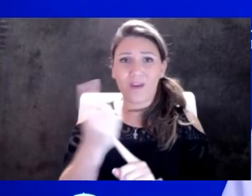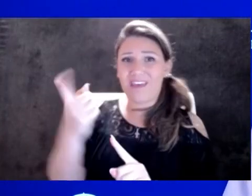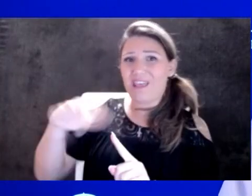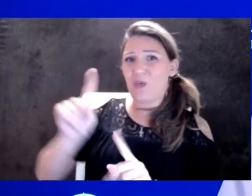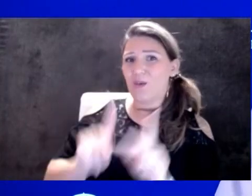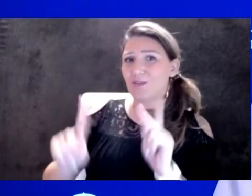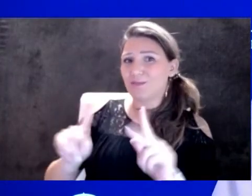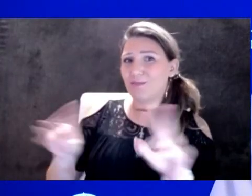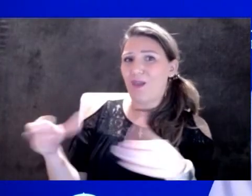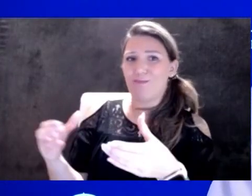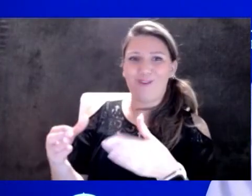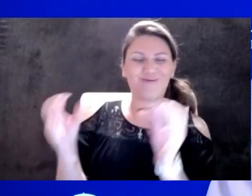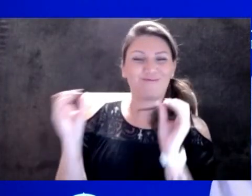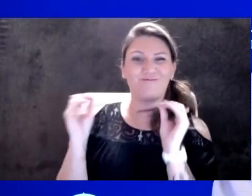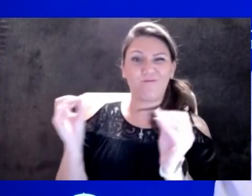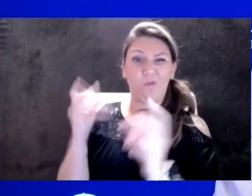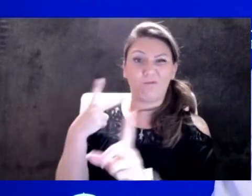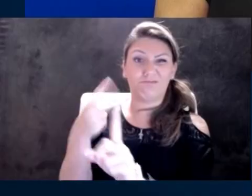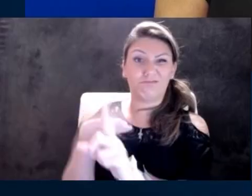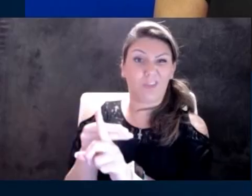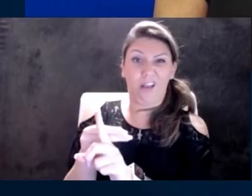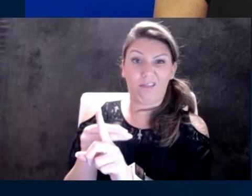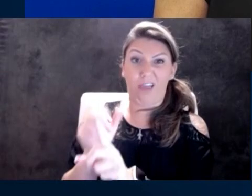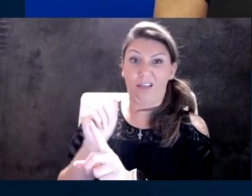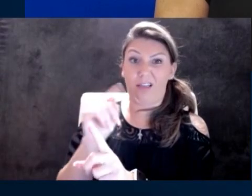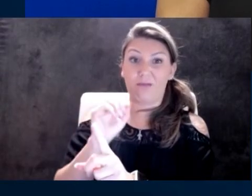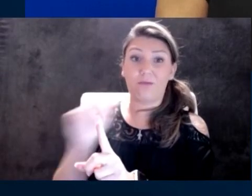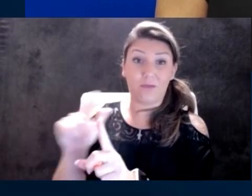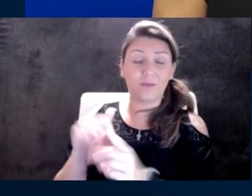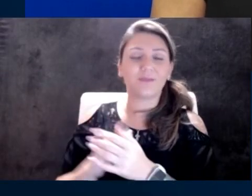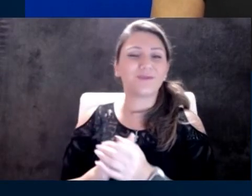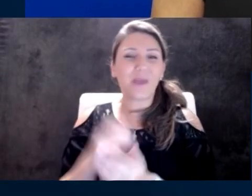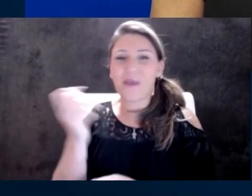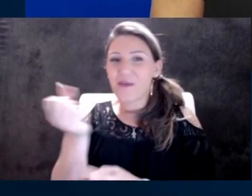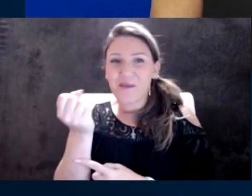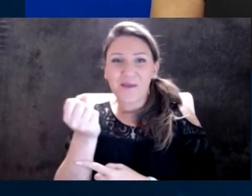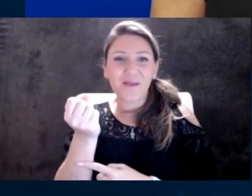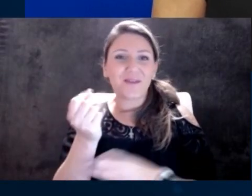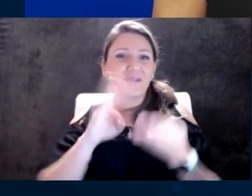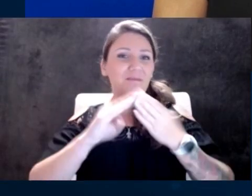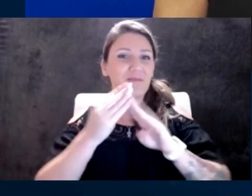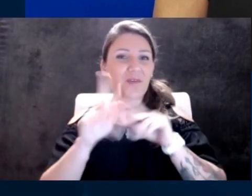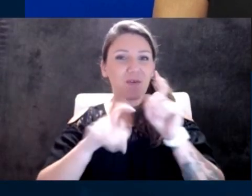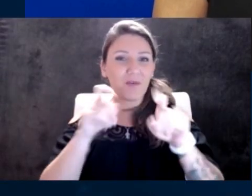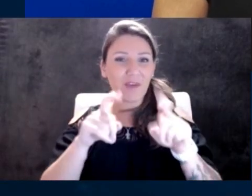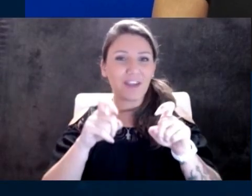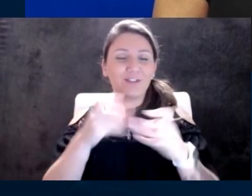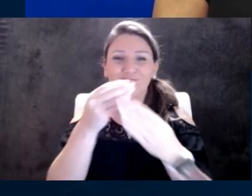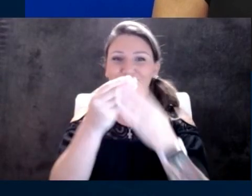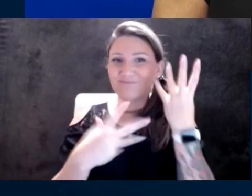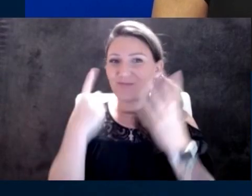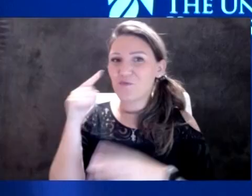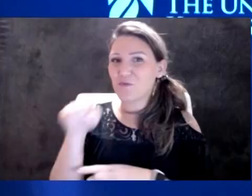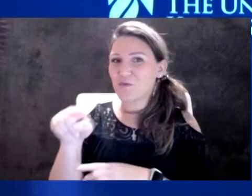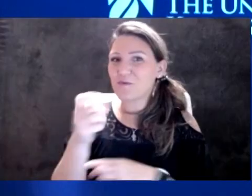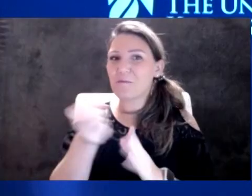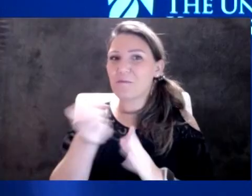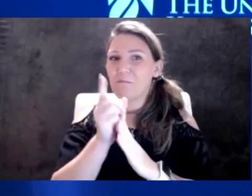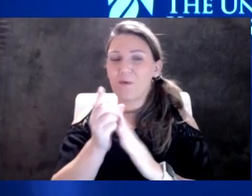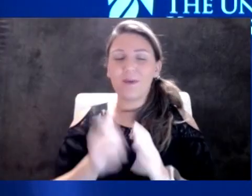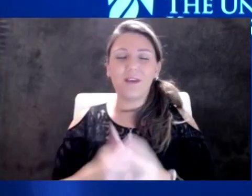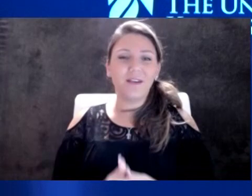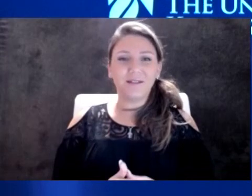any doses of vaccine to get those doses. All right, hang tight because we're going to get to some community questions. We'll have a lot for you, Dr. Hawkinson, here in just a moment. But as we